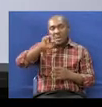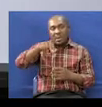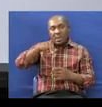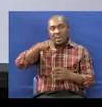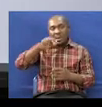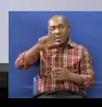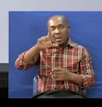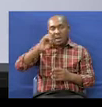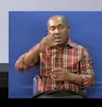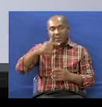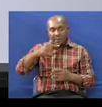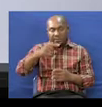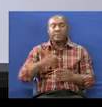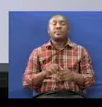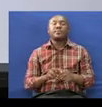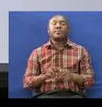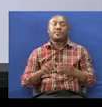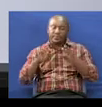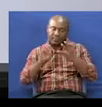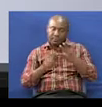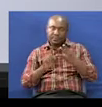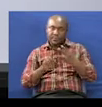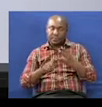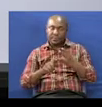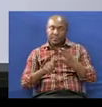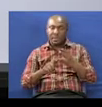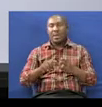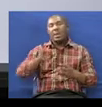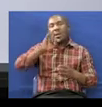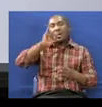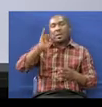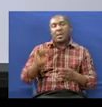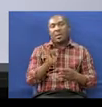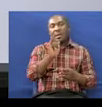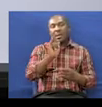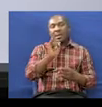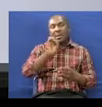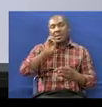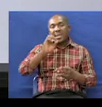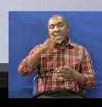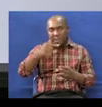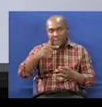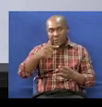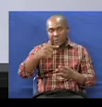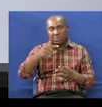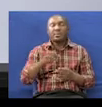Another part of the Bunsen burner is jet. Another part is jet.